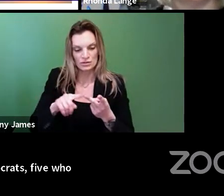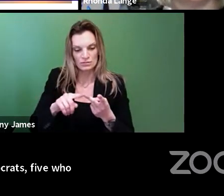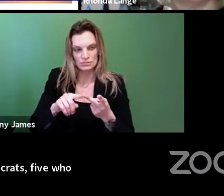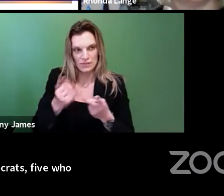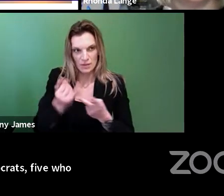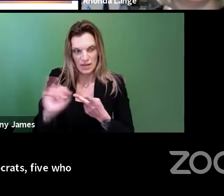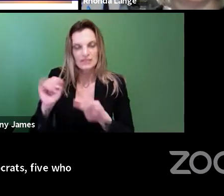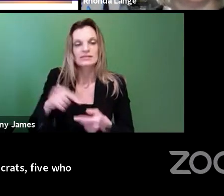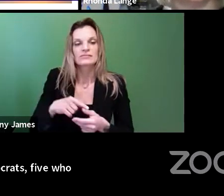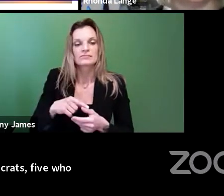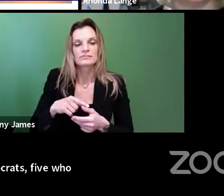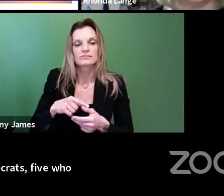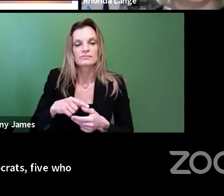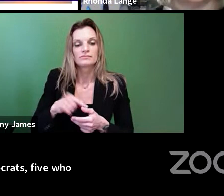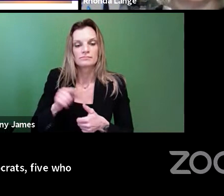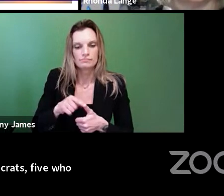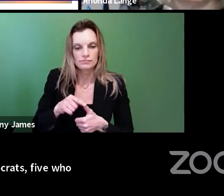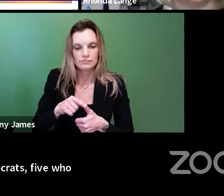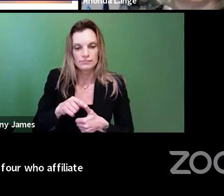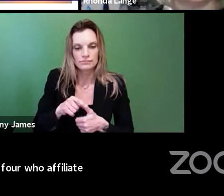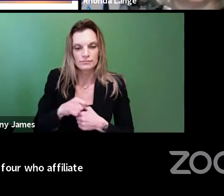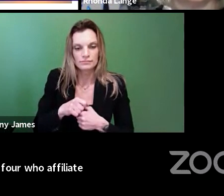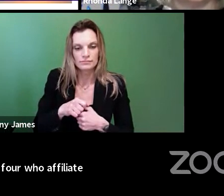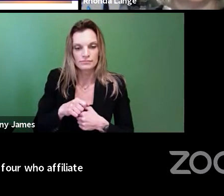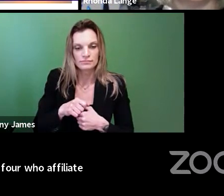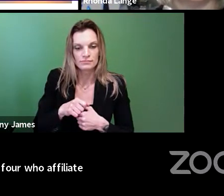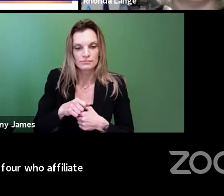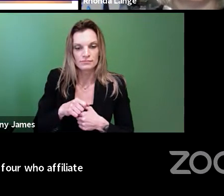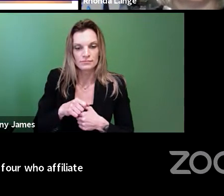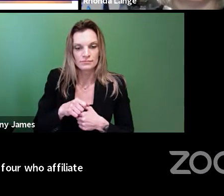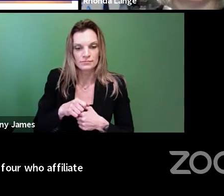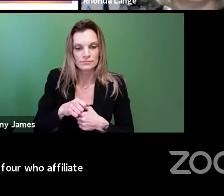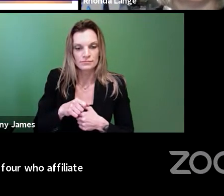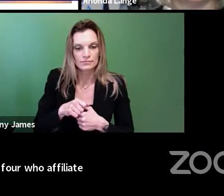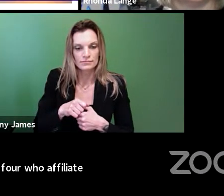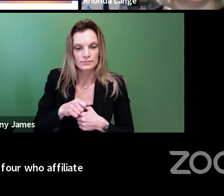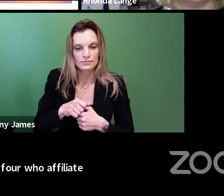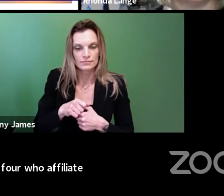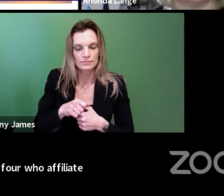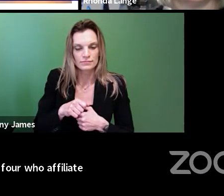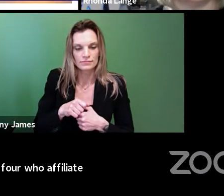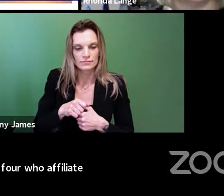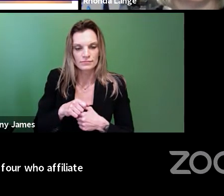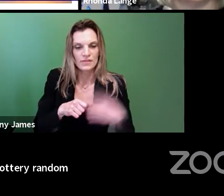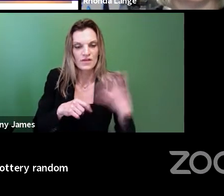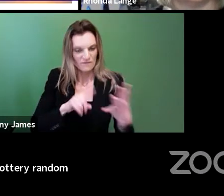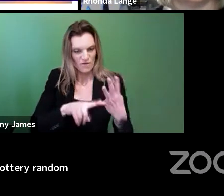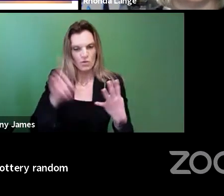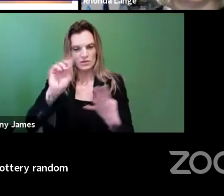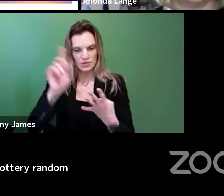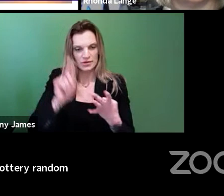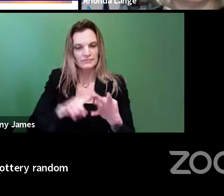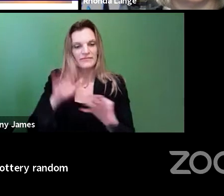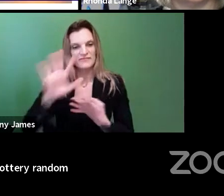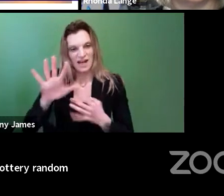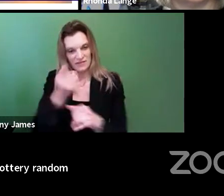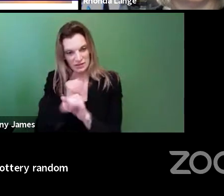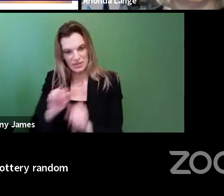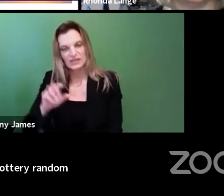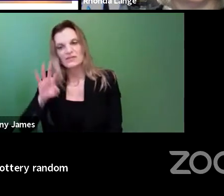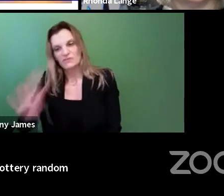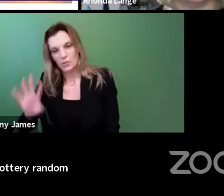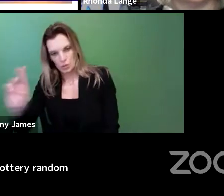as Republicans through a lottery, a random lottery done by the Michigan Department of State.